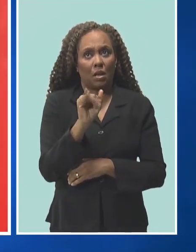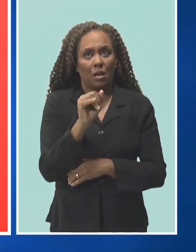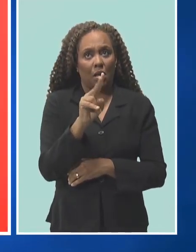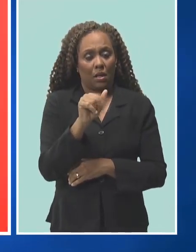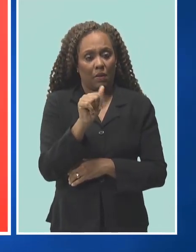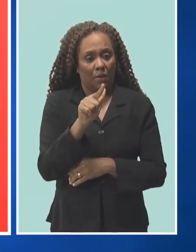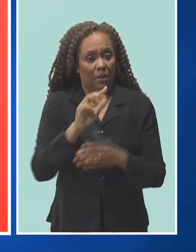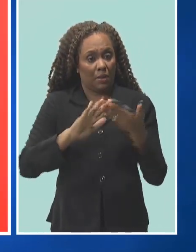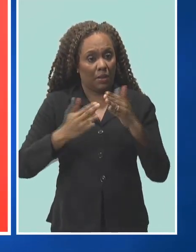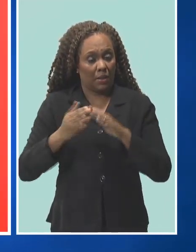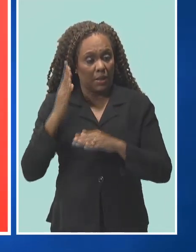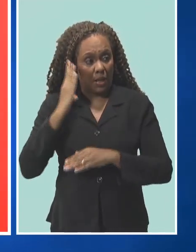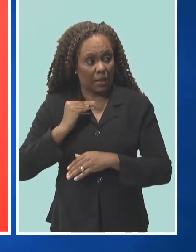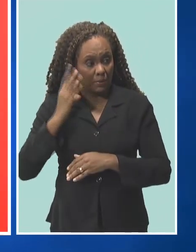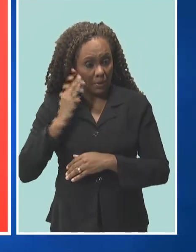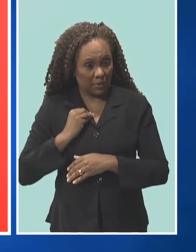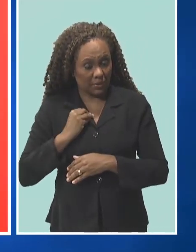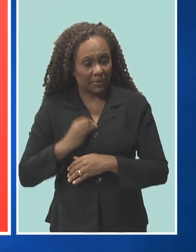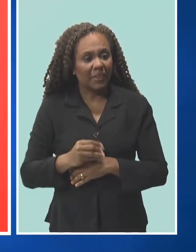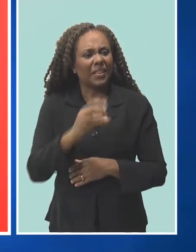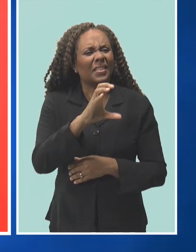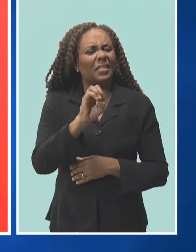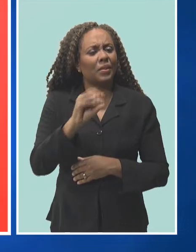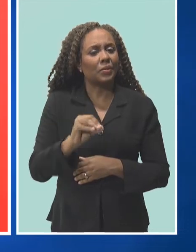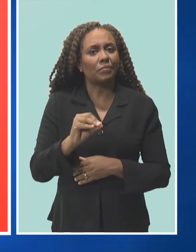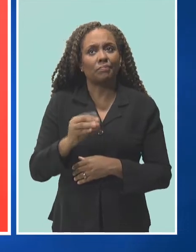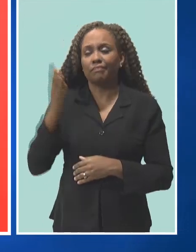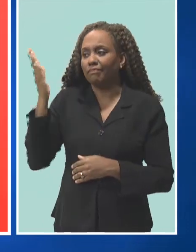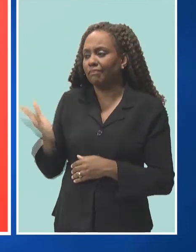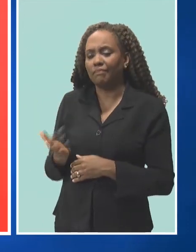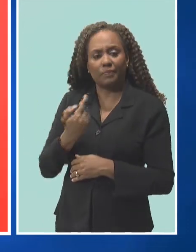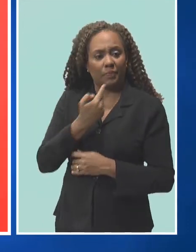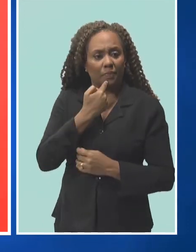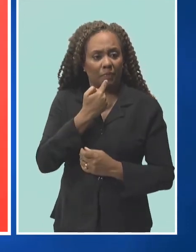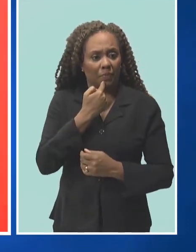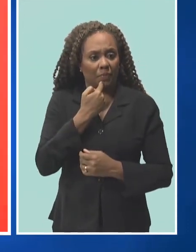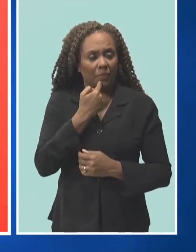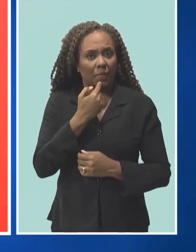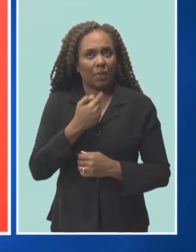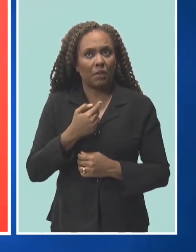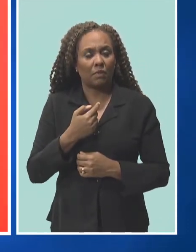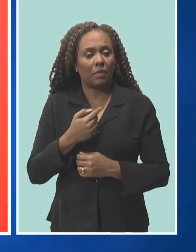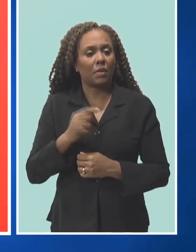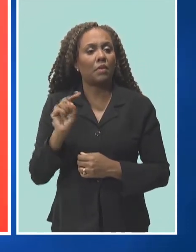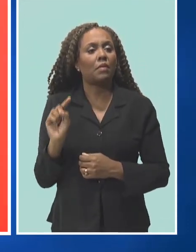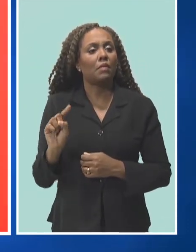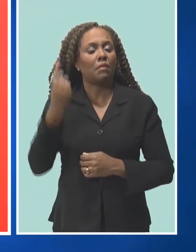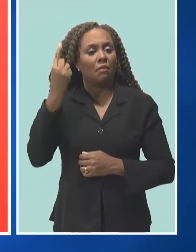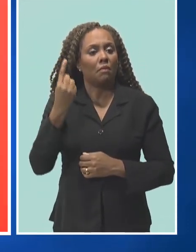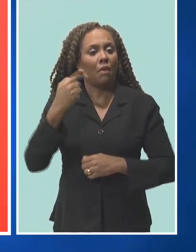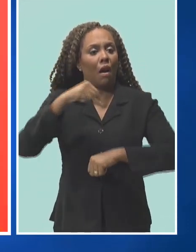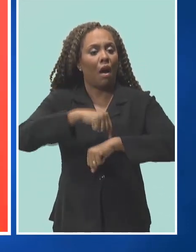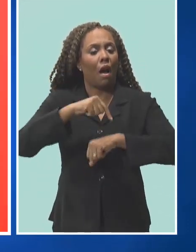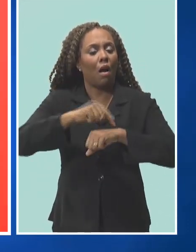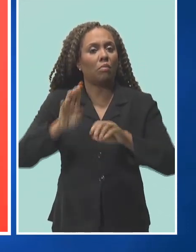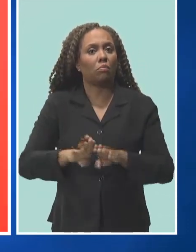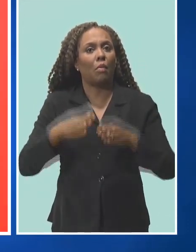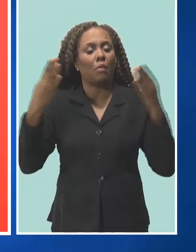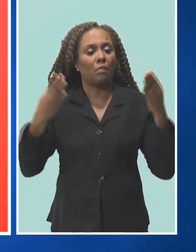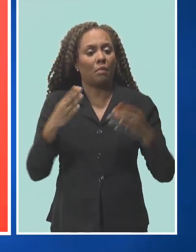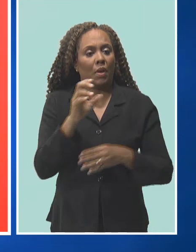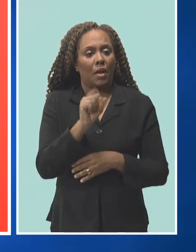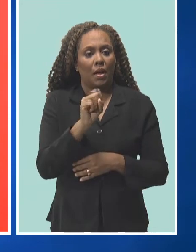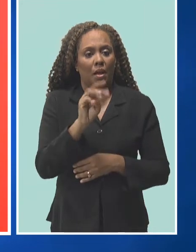experience. Spice Mass Corporation Chief Executive Officer Kelvin Jacobs says for its opening production of the virtual show, SMC